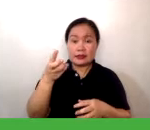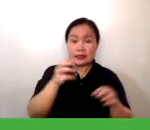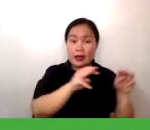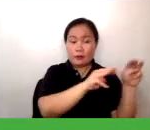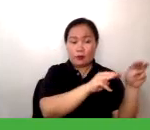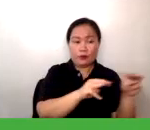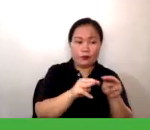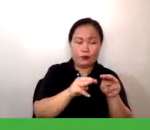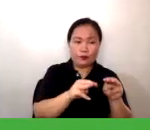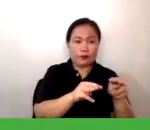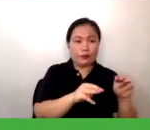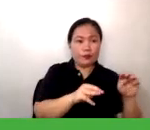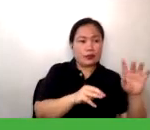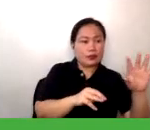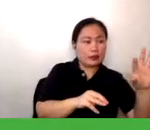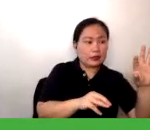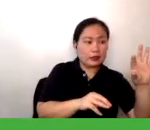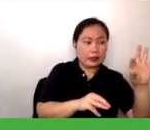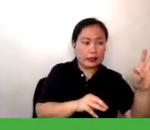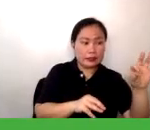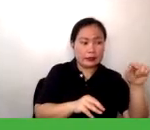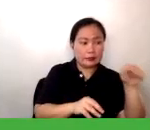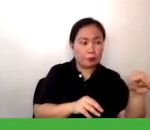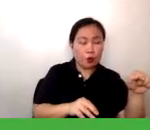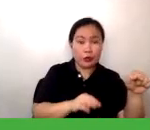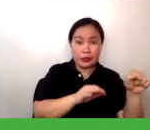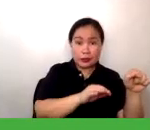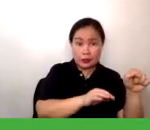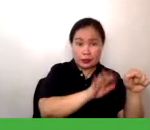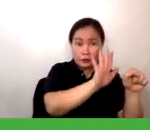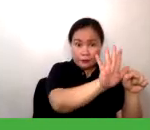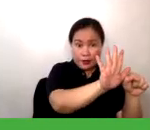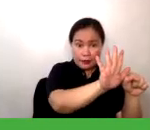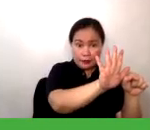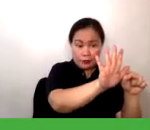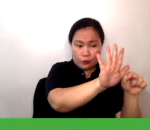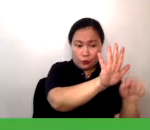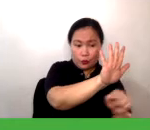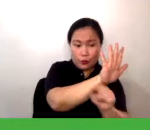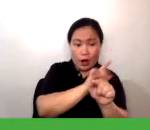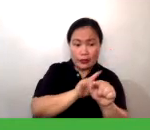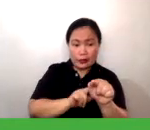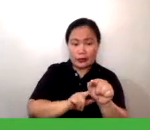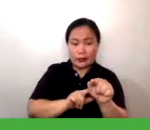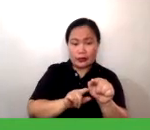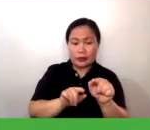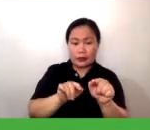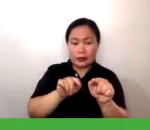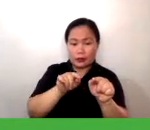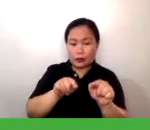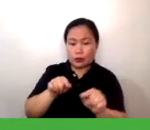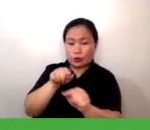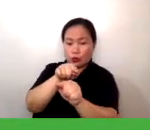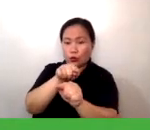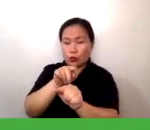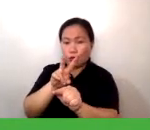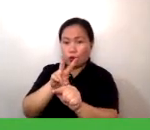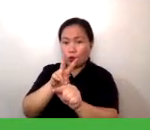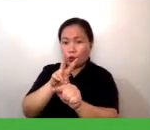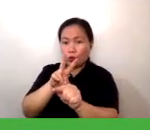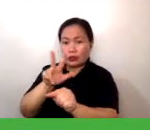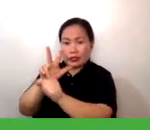So, from here, 1, 2, 3, 4, 5, 6. Ayun po. And the last